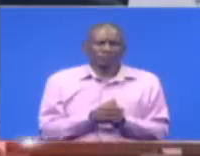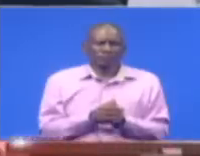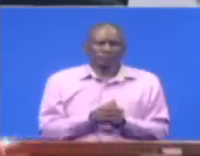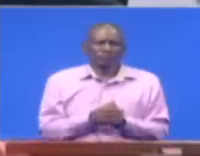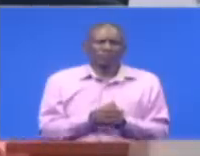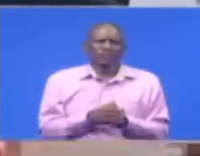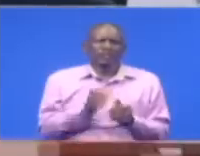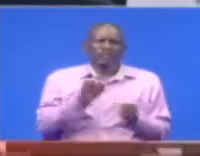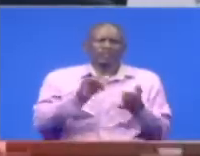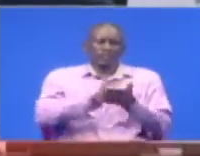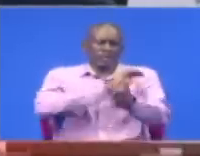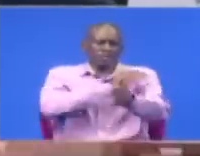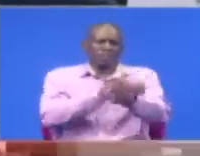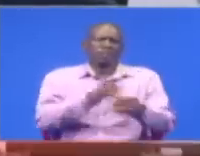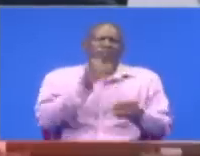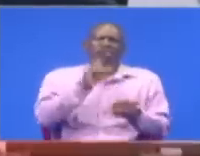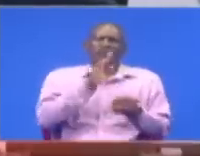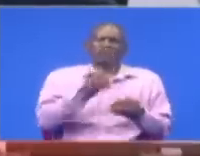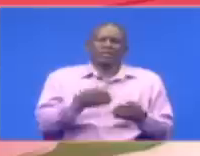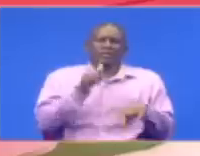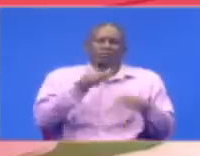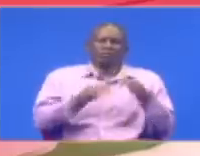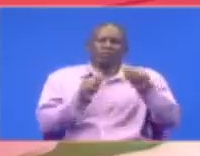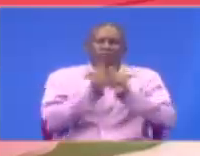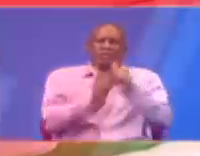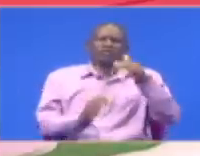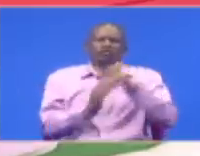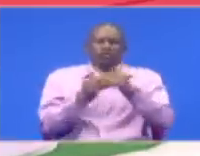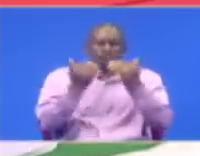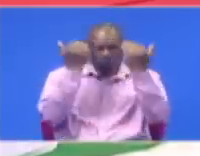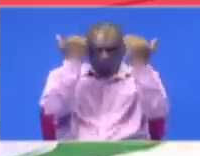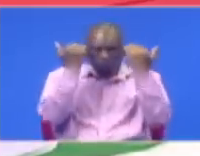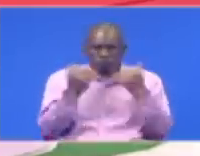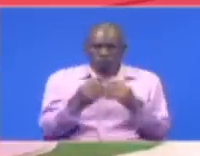should rest in the Supreme Court,